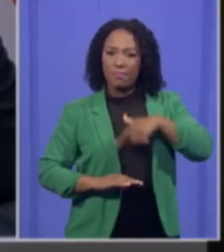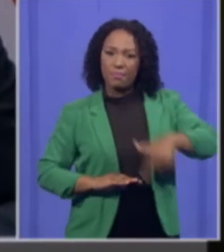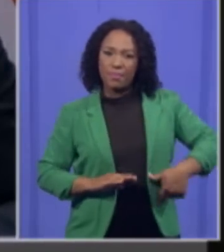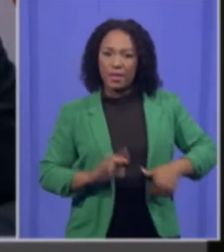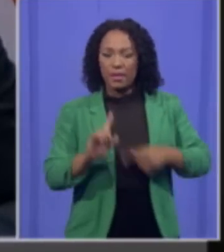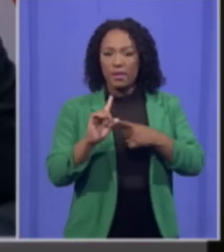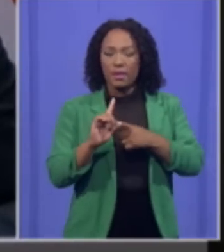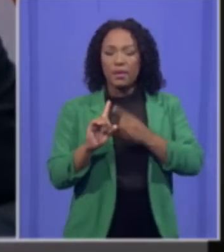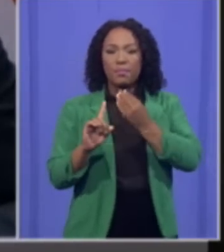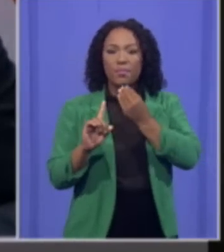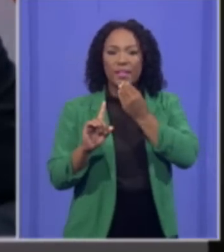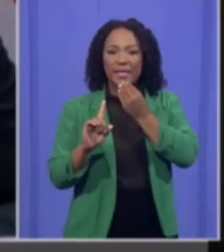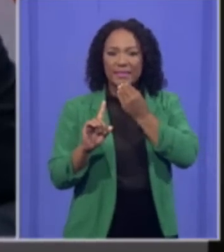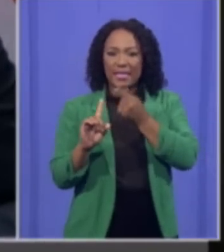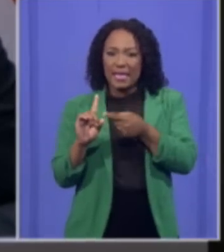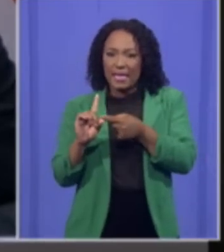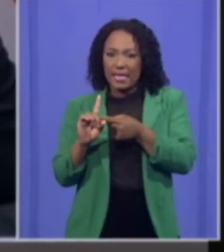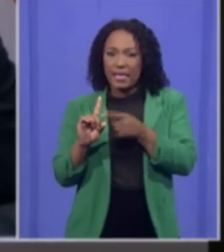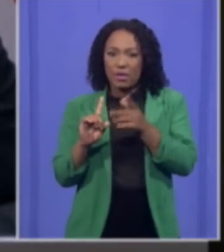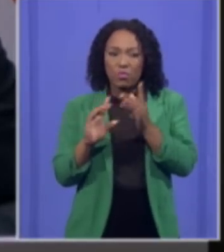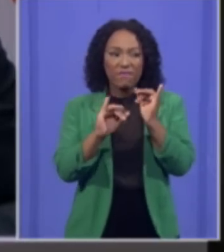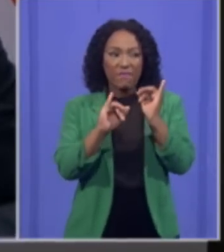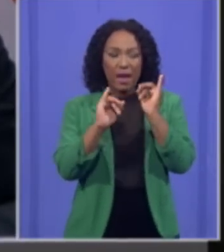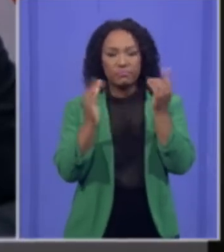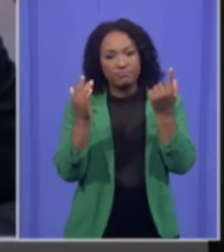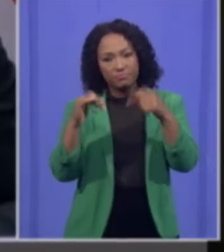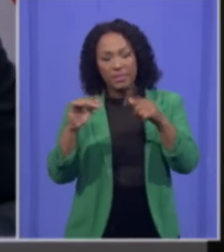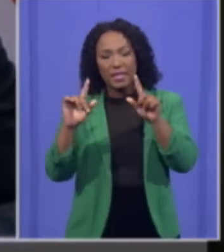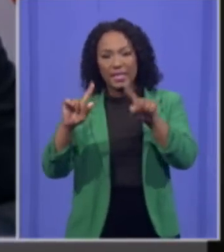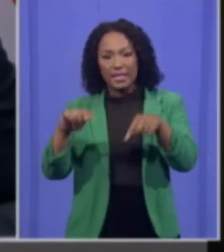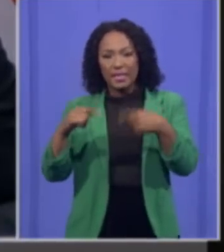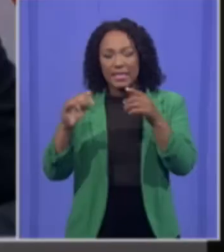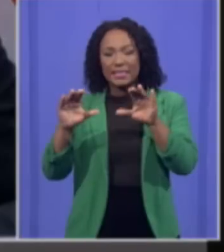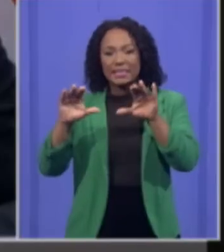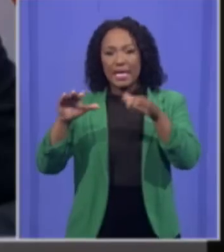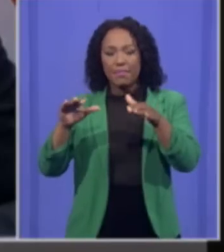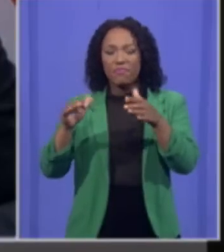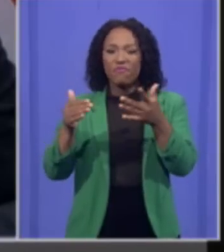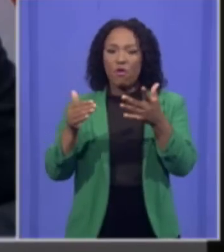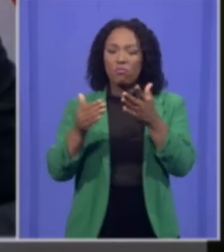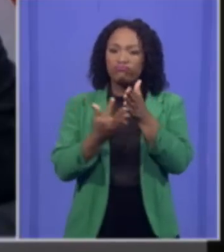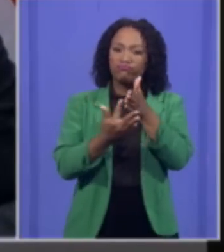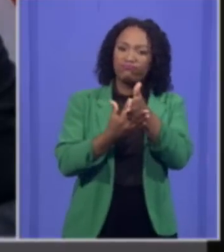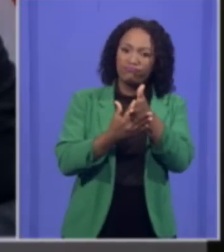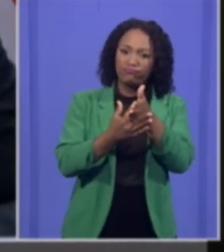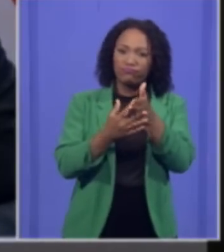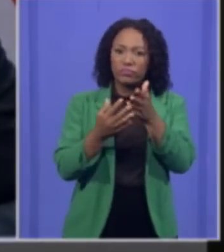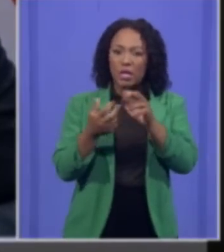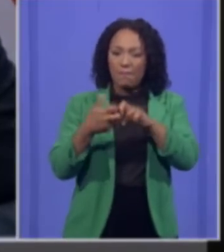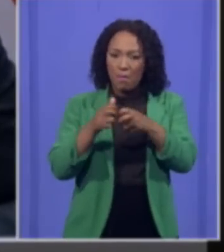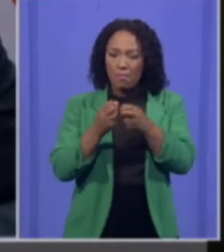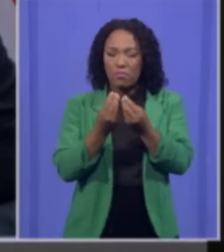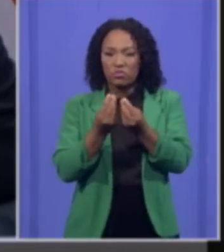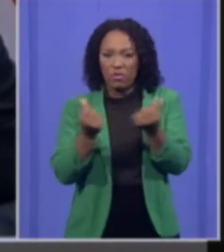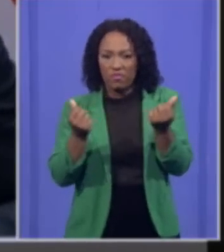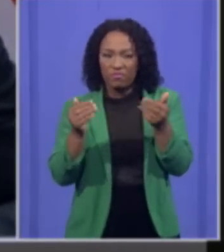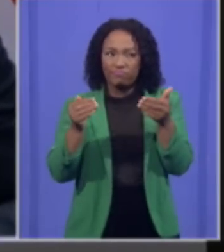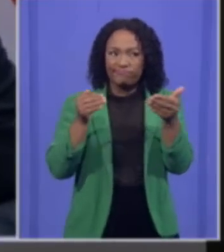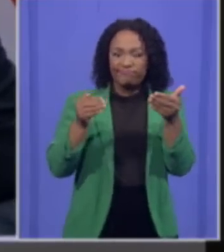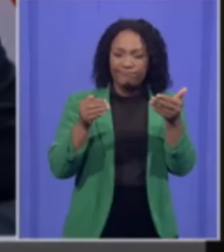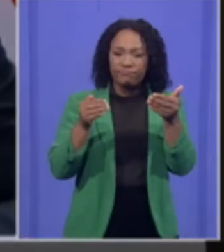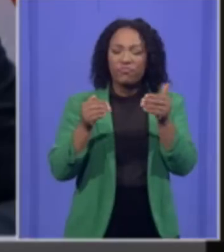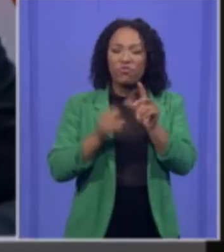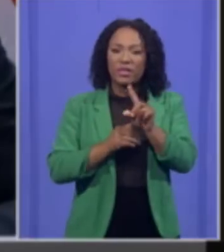Motlanthe, has been invited to join the mediation team to assist in finding a solution to the conflict in the Eastern DRC.